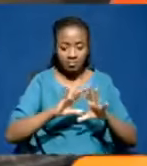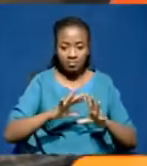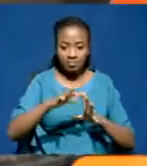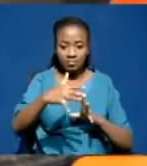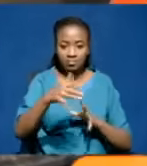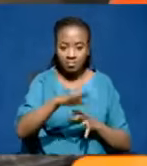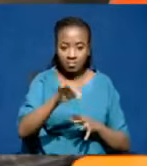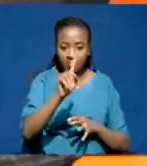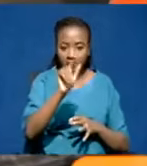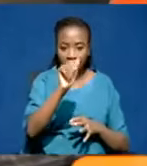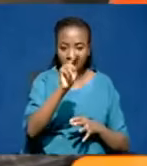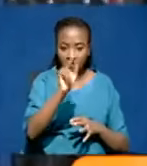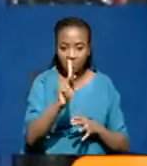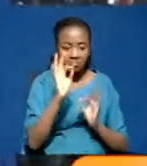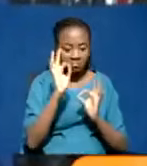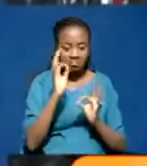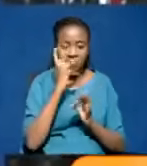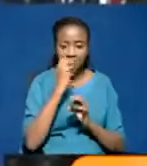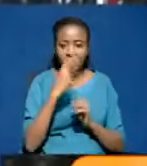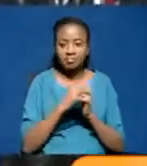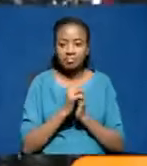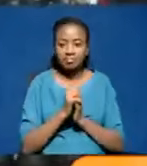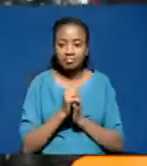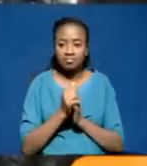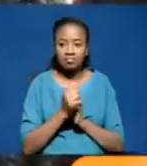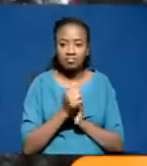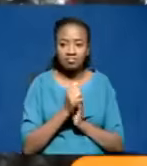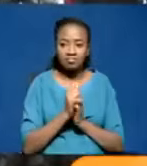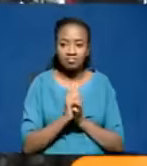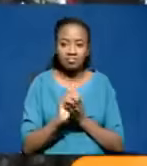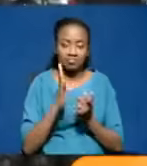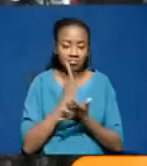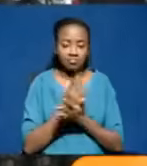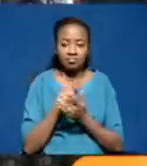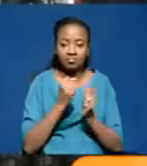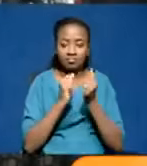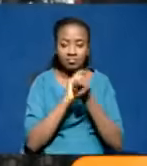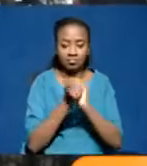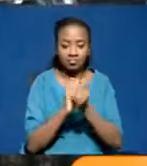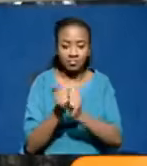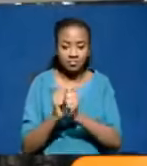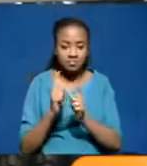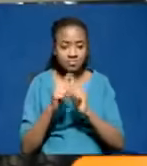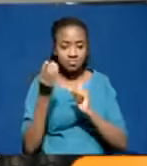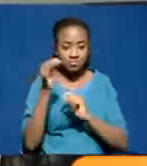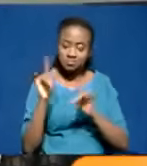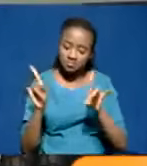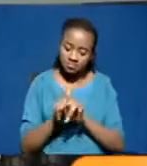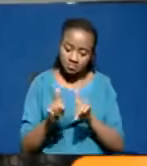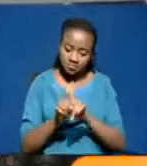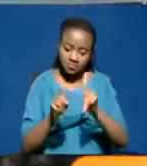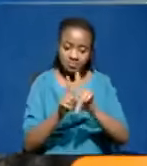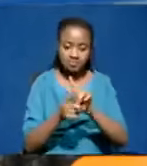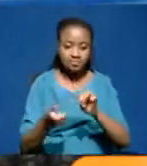vizuri na inavutia. Lukaya says, despite the changes to the second generation bikes, their pricing has remained the same,